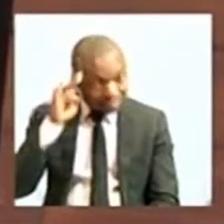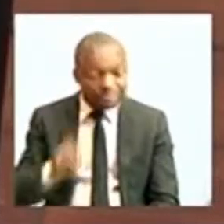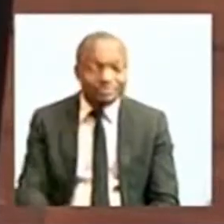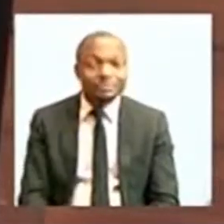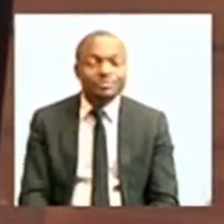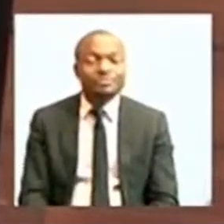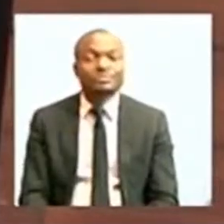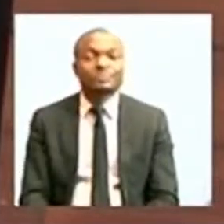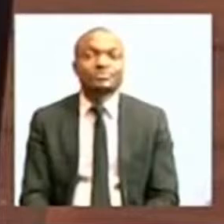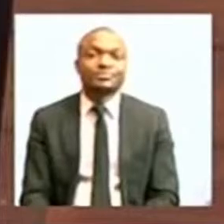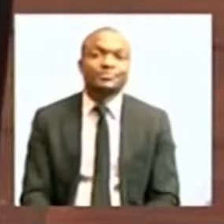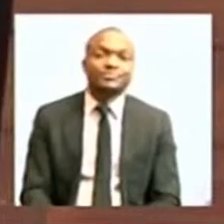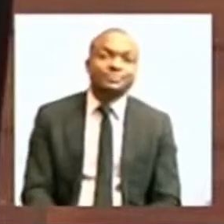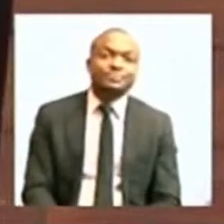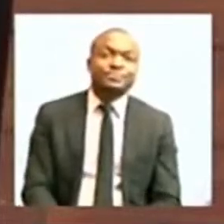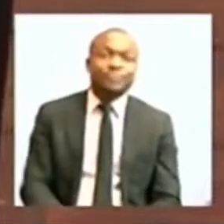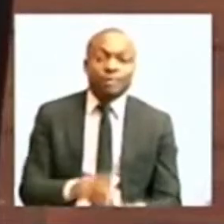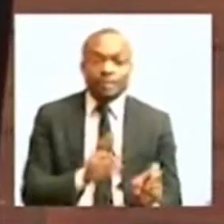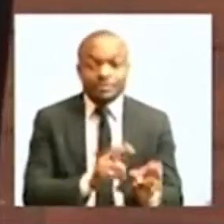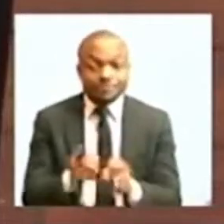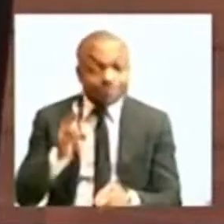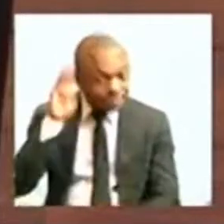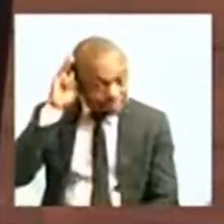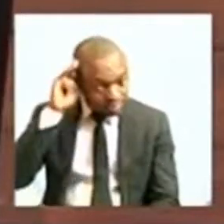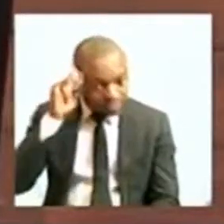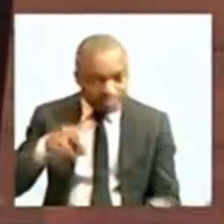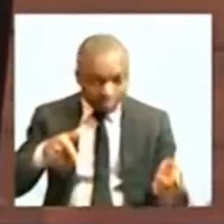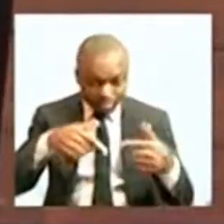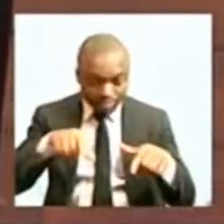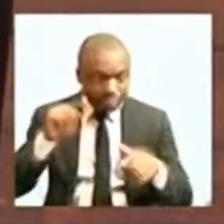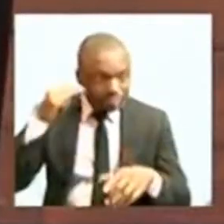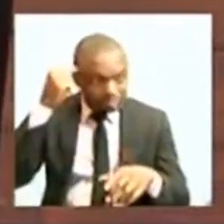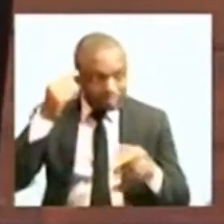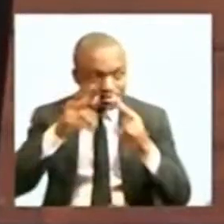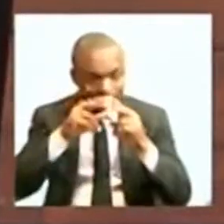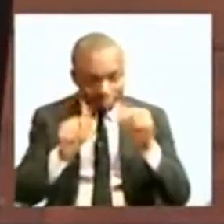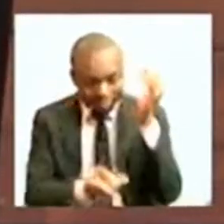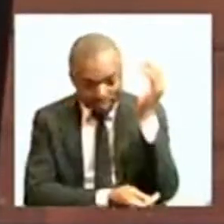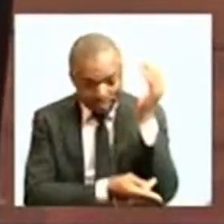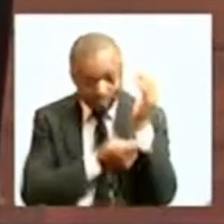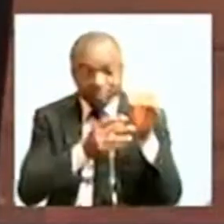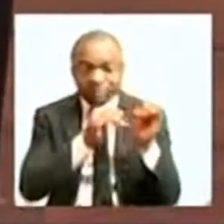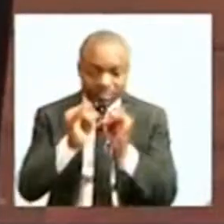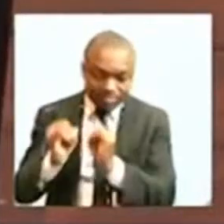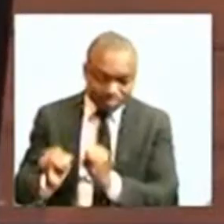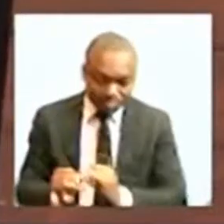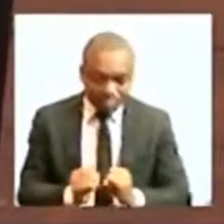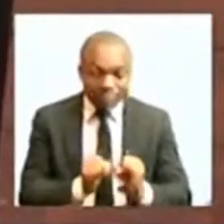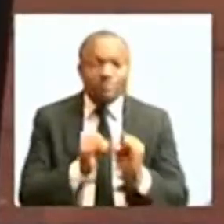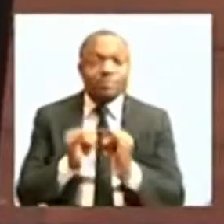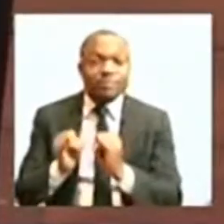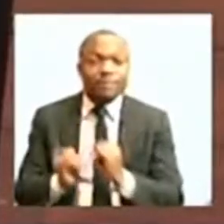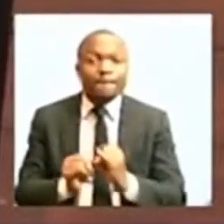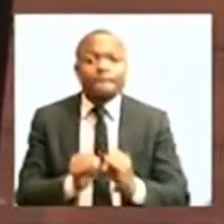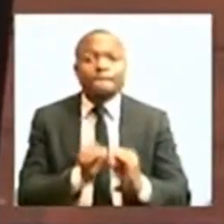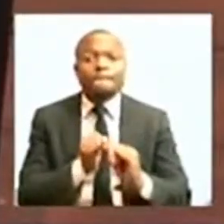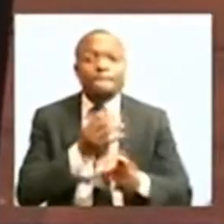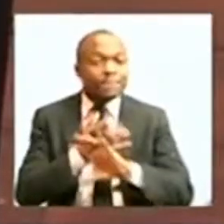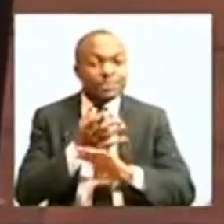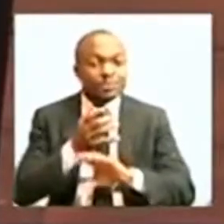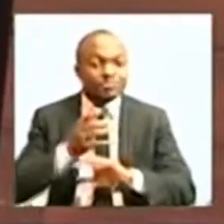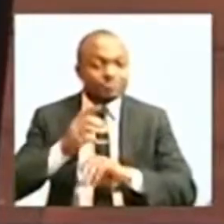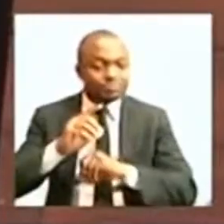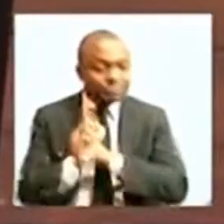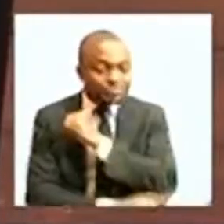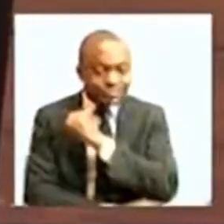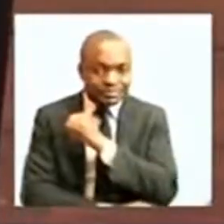ministry. In response, the Ministry of Local Government and Rural Development has implemented punitive measures for